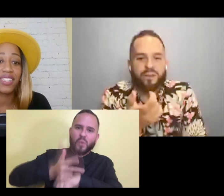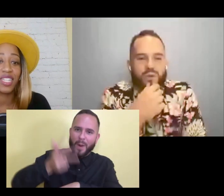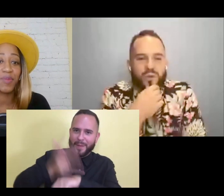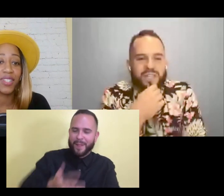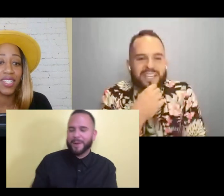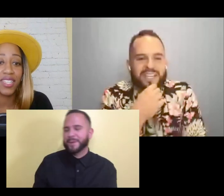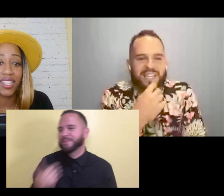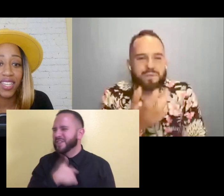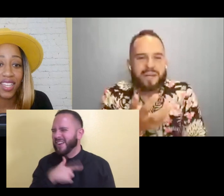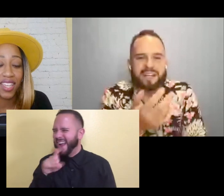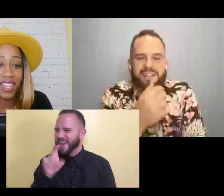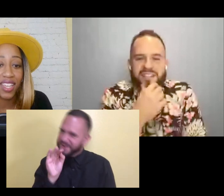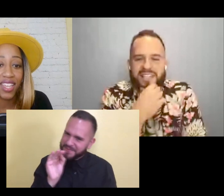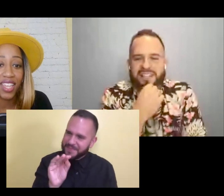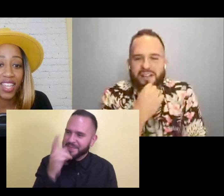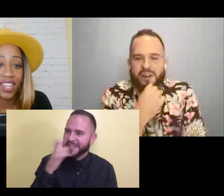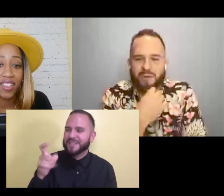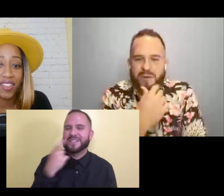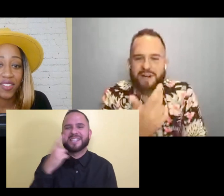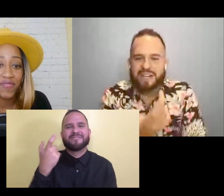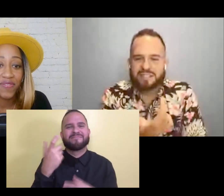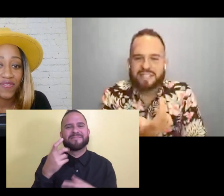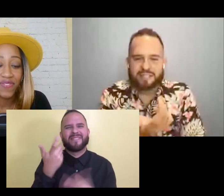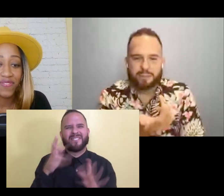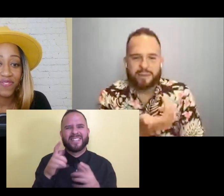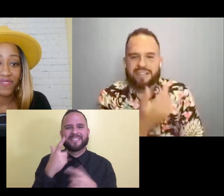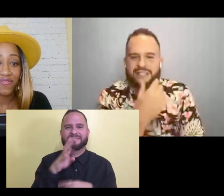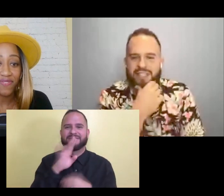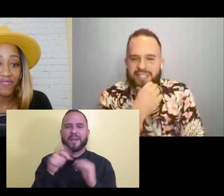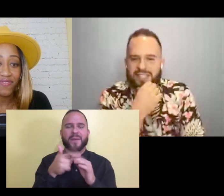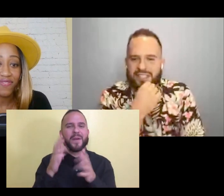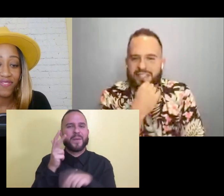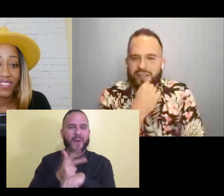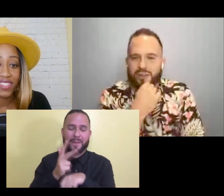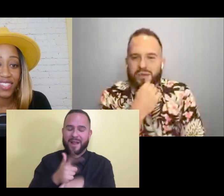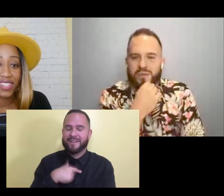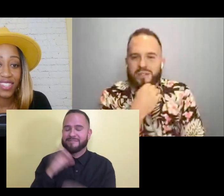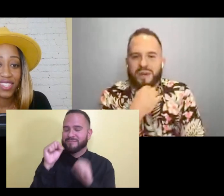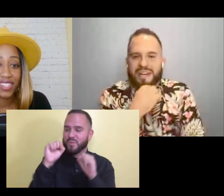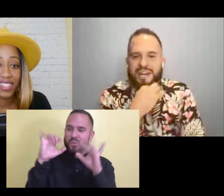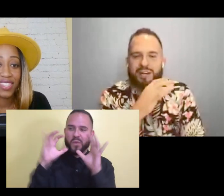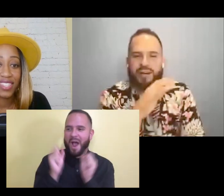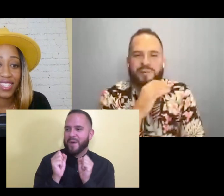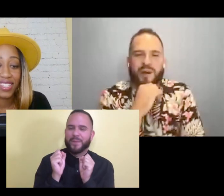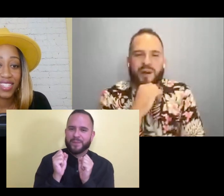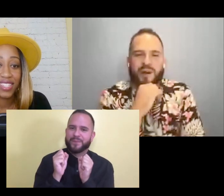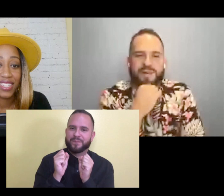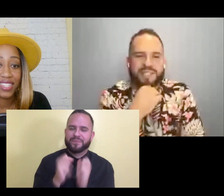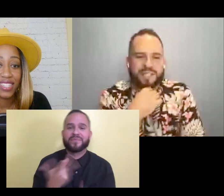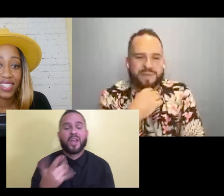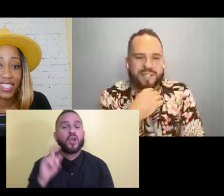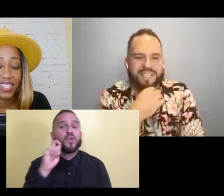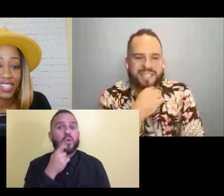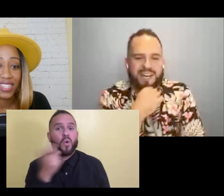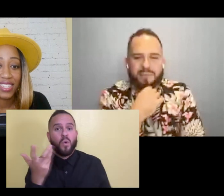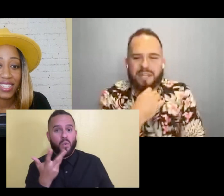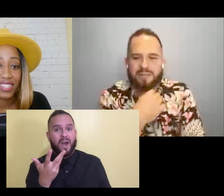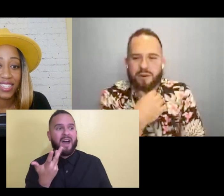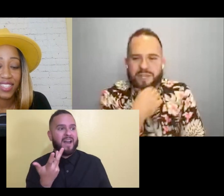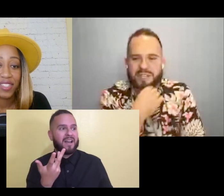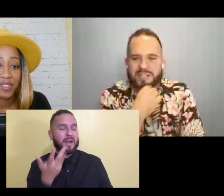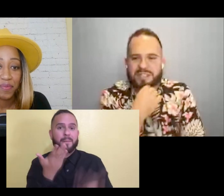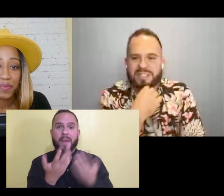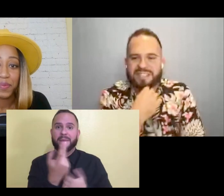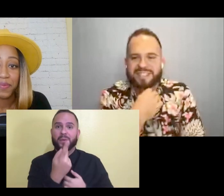The needs to cool thing is experience that this. depending on the dates that y'all go, we might actually get to meet. We're still waiting on a couple of confirmations, but I believe I'll